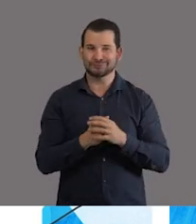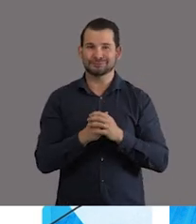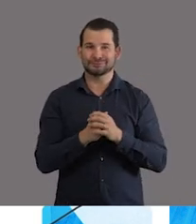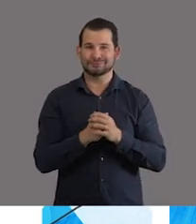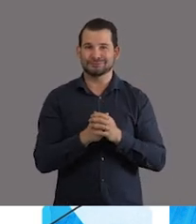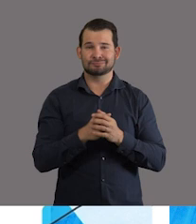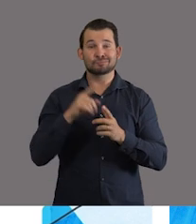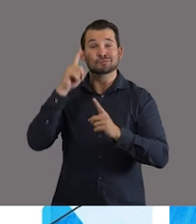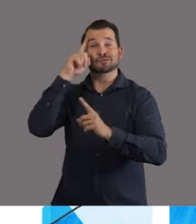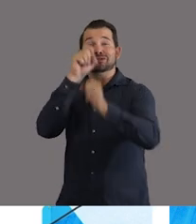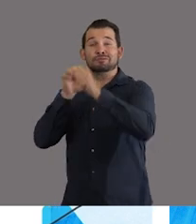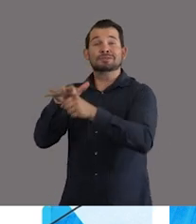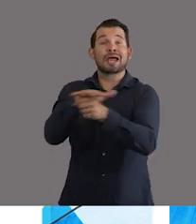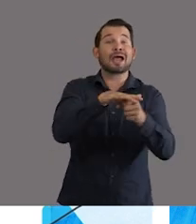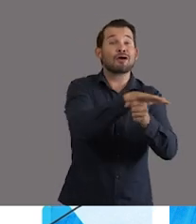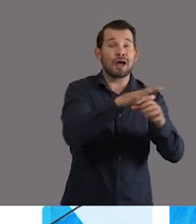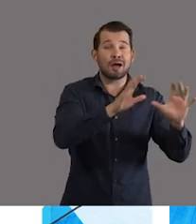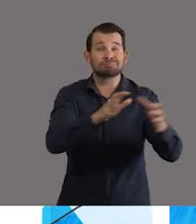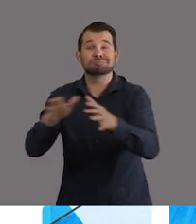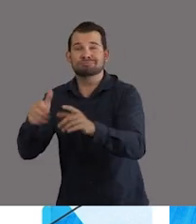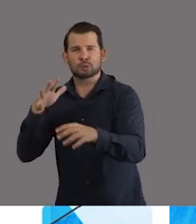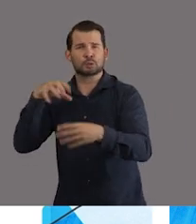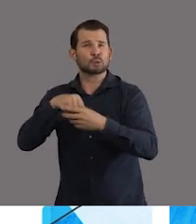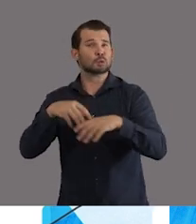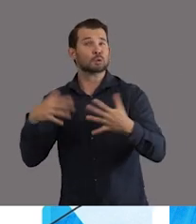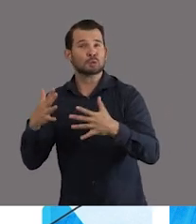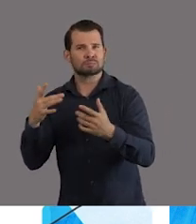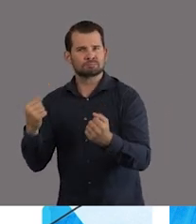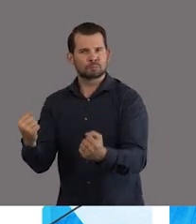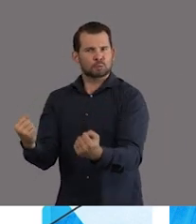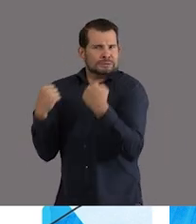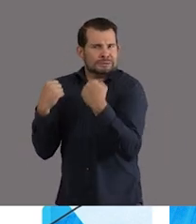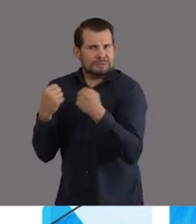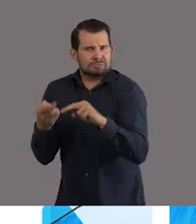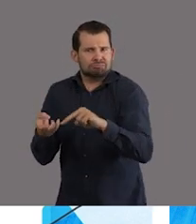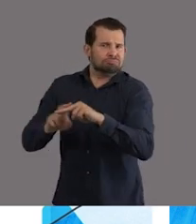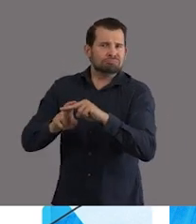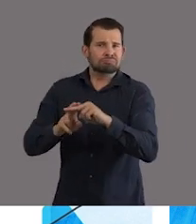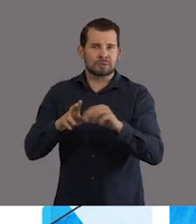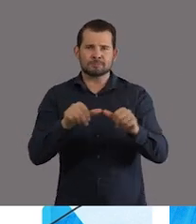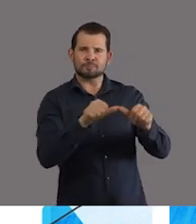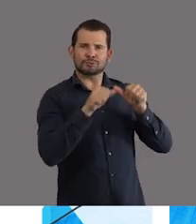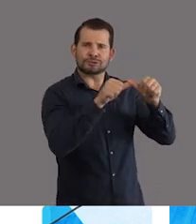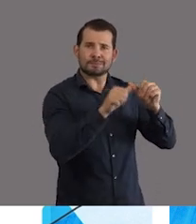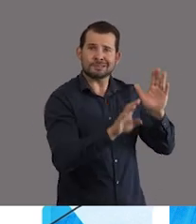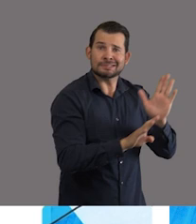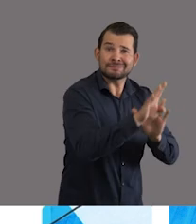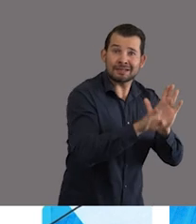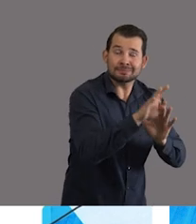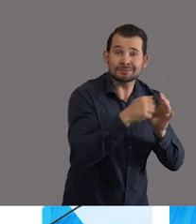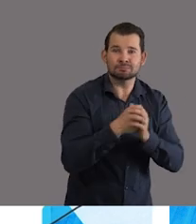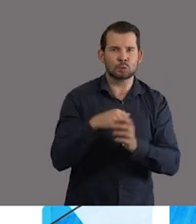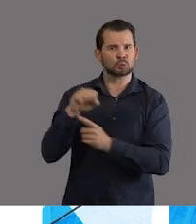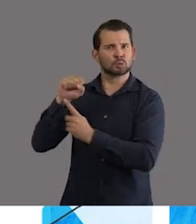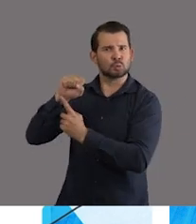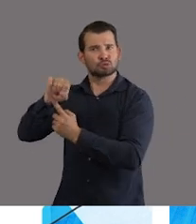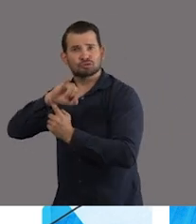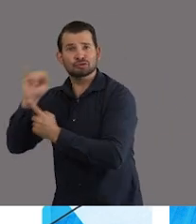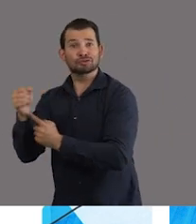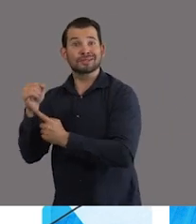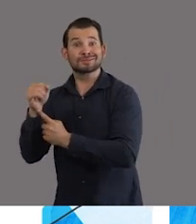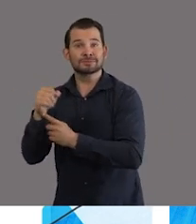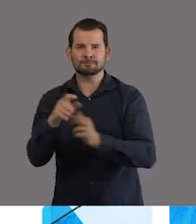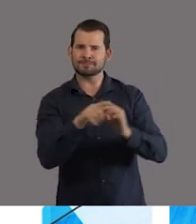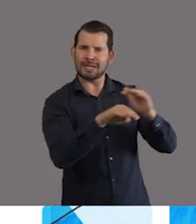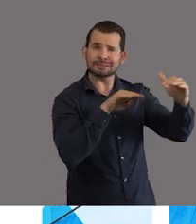include resilience and sustainable development, social justice, accessibility, decolonization,